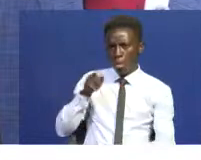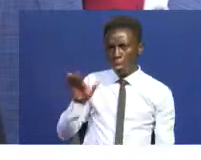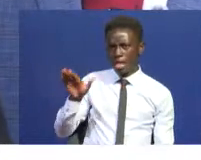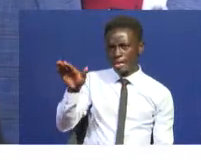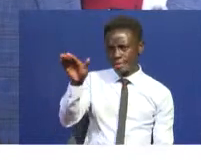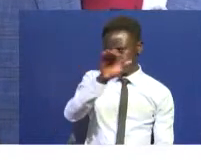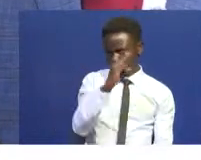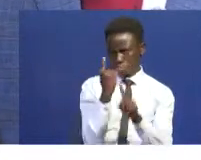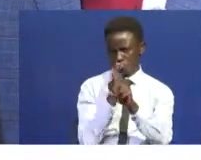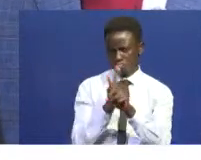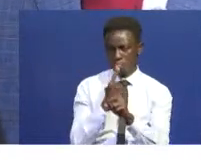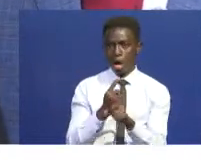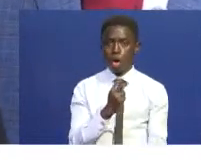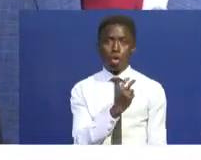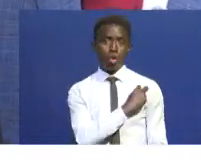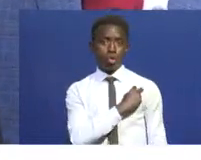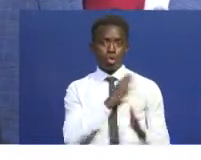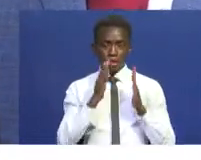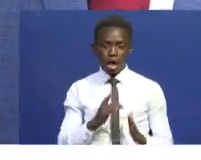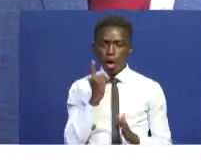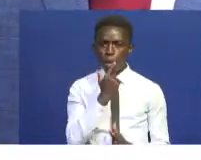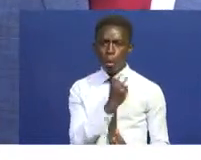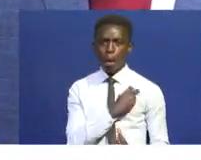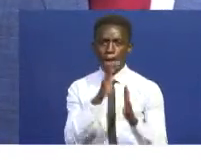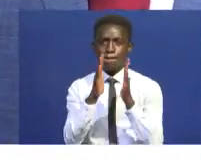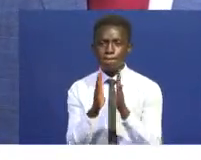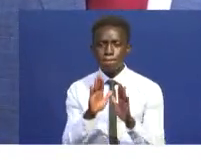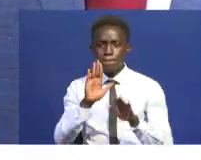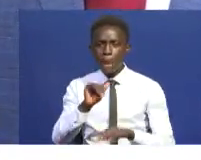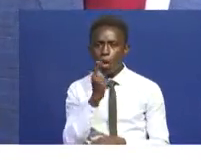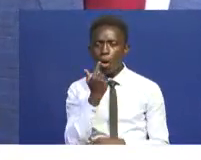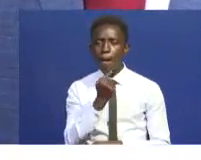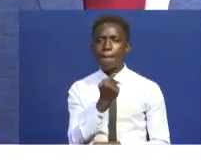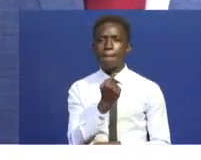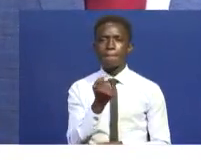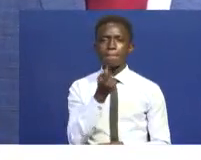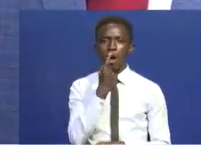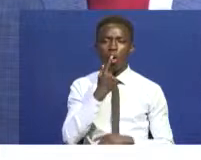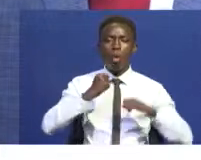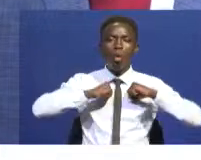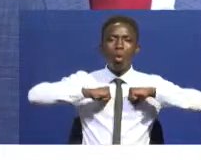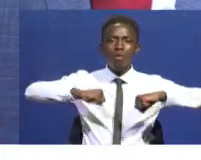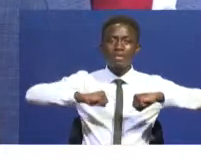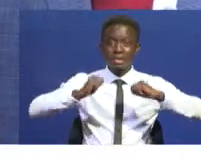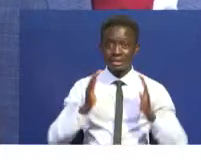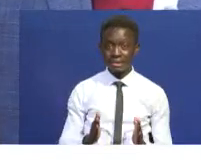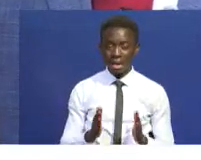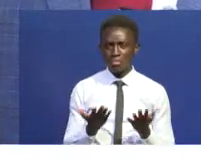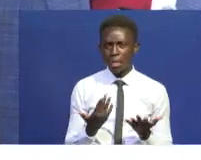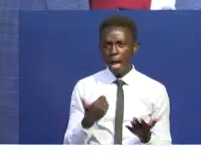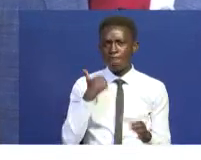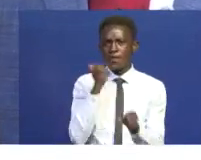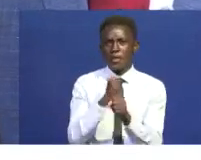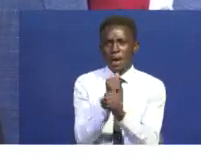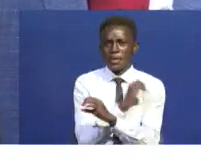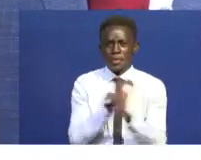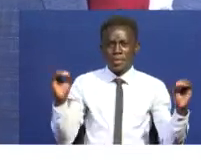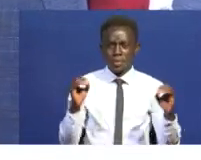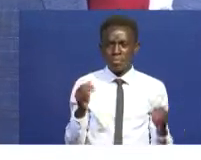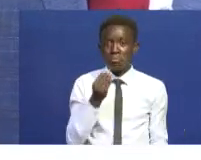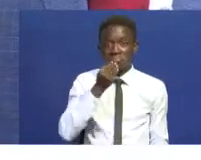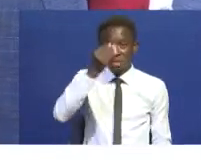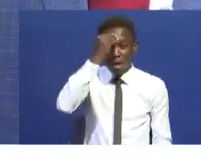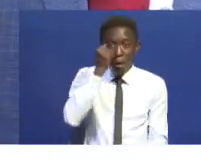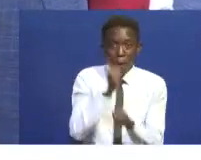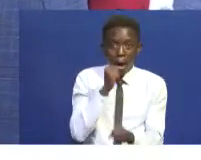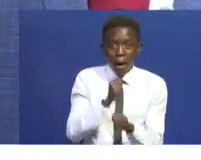consultant who is consulted by the medical officers and the registrars has no work. And therefore, to pretend that we are working when those who are